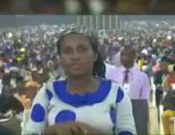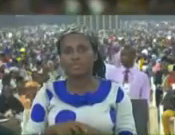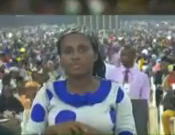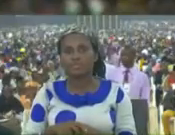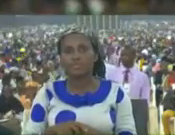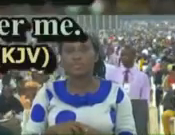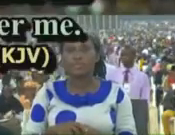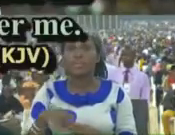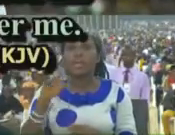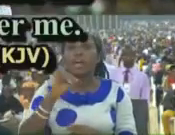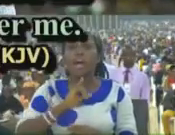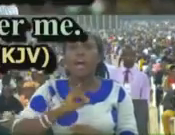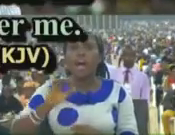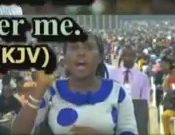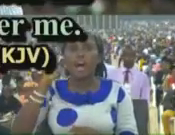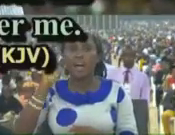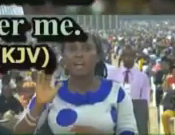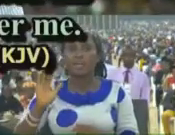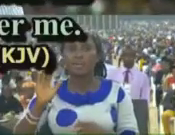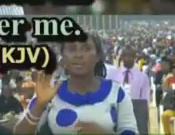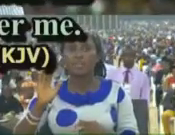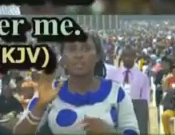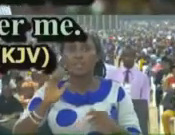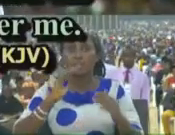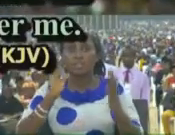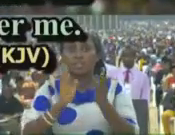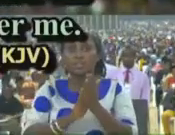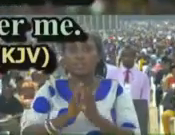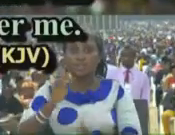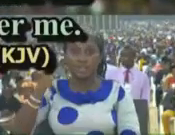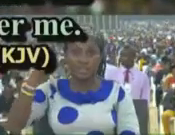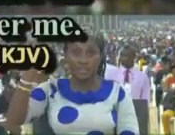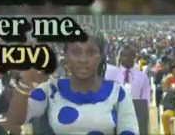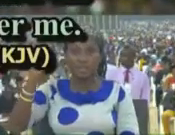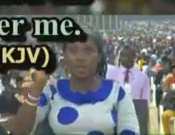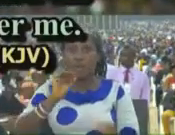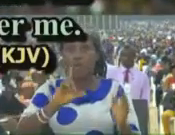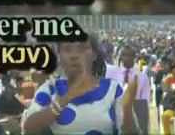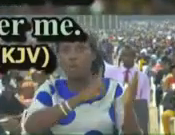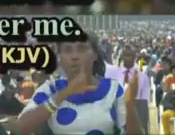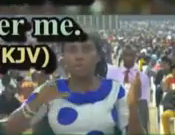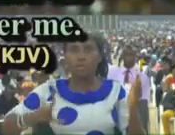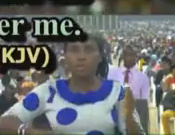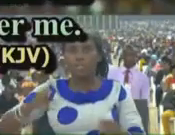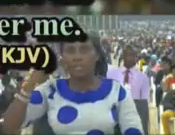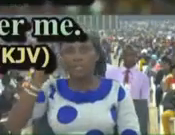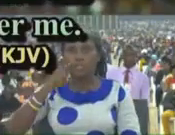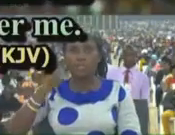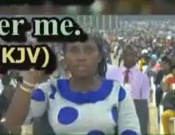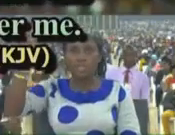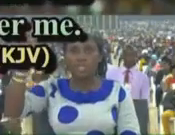5. I will extol thee, O Lord, for thou hast lifted me up